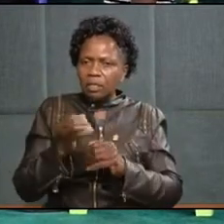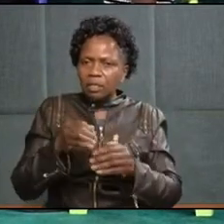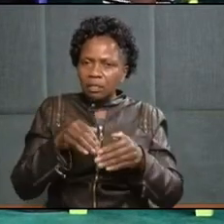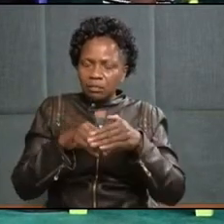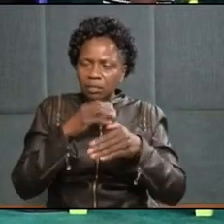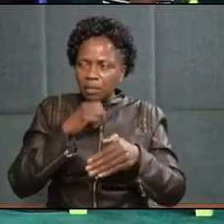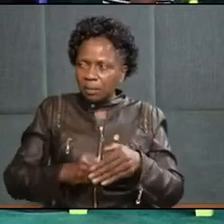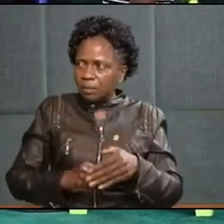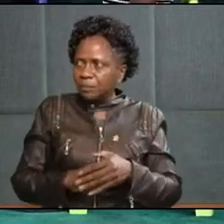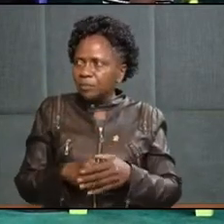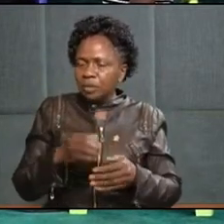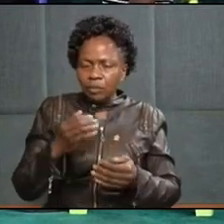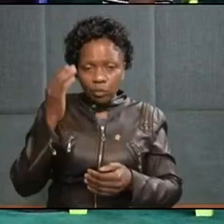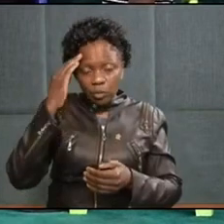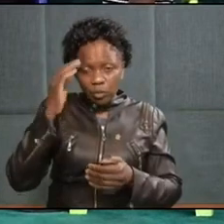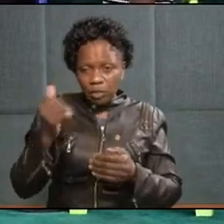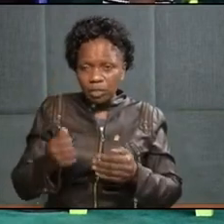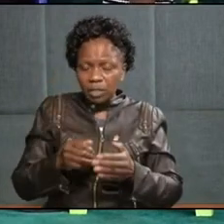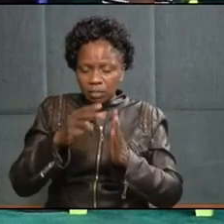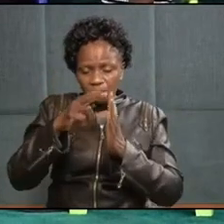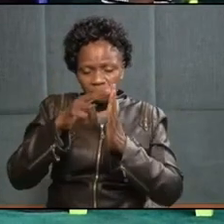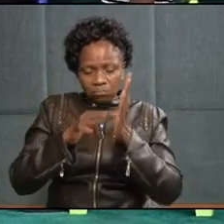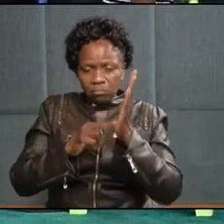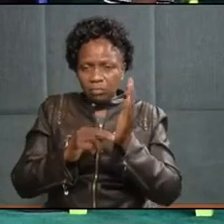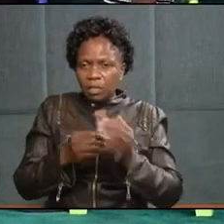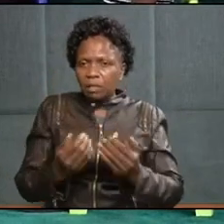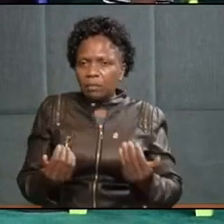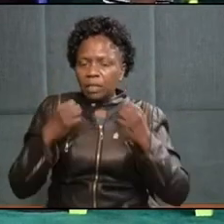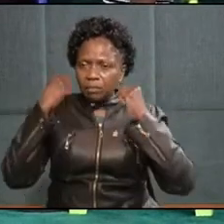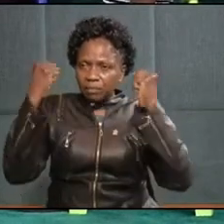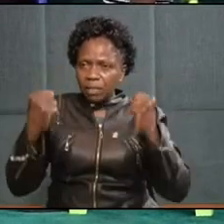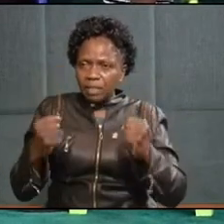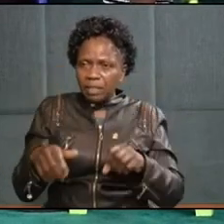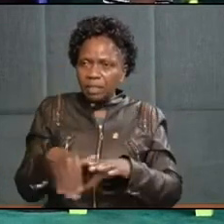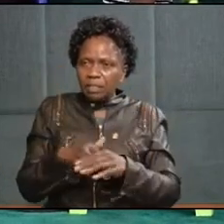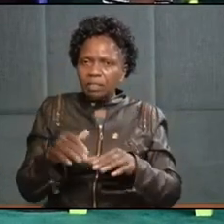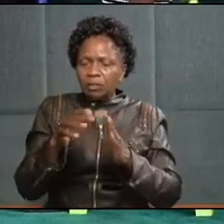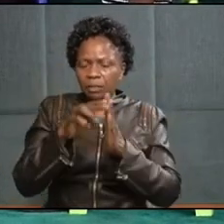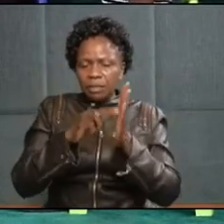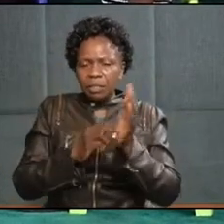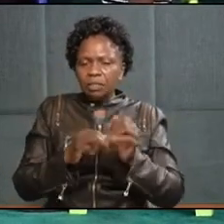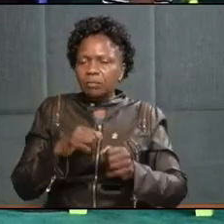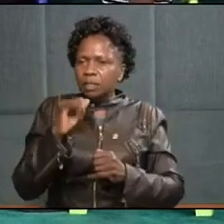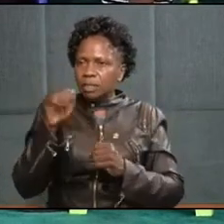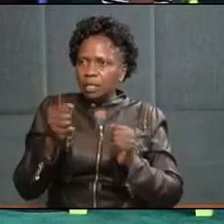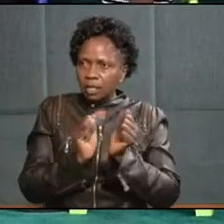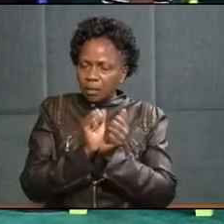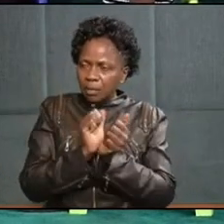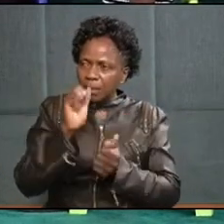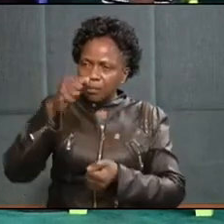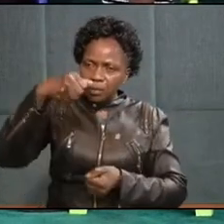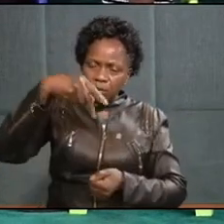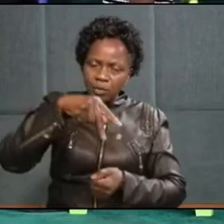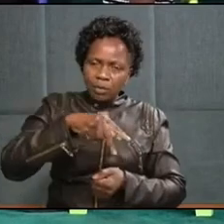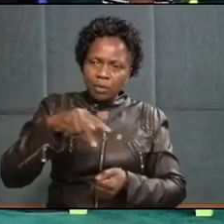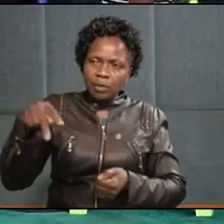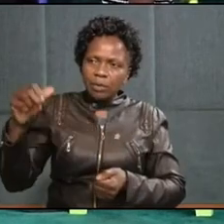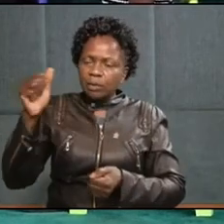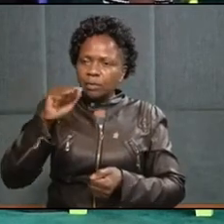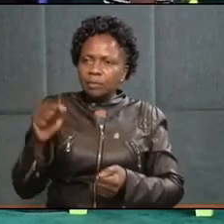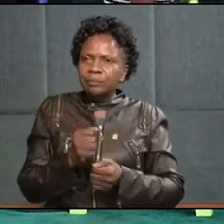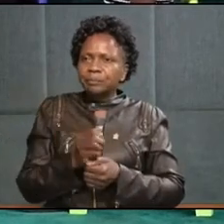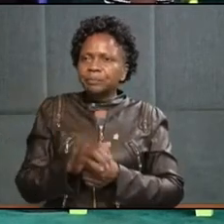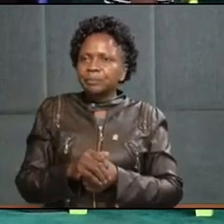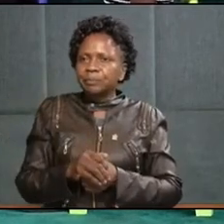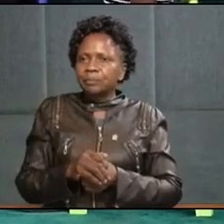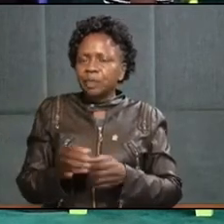And you know what, children? We also need to read the Bible and be mighty in scriptures, just like Apollos. Our desire as teachers is to